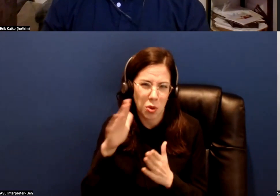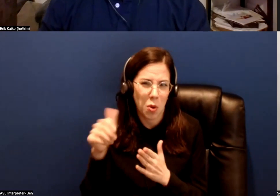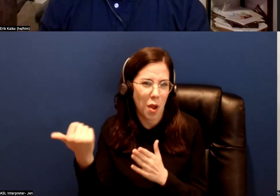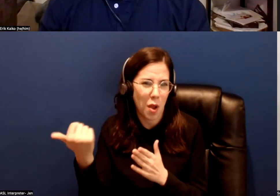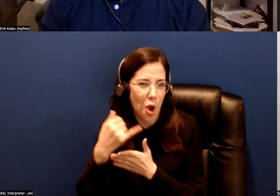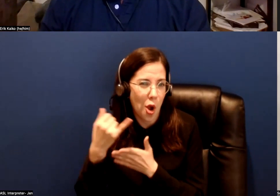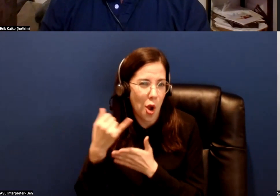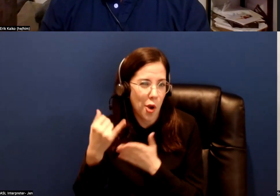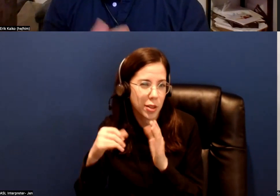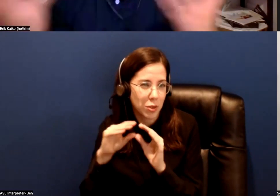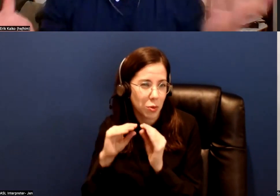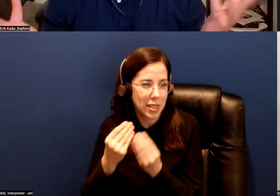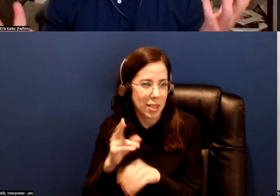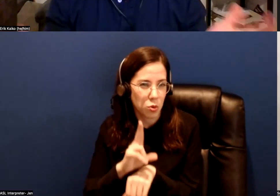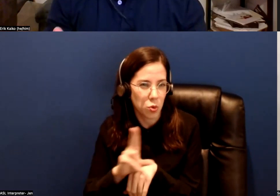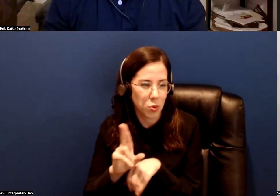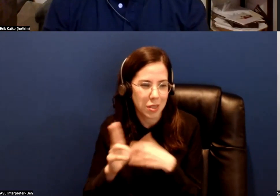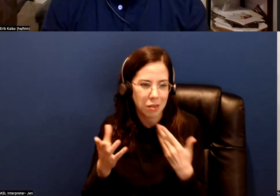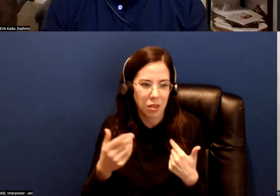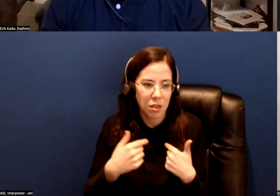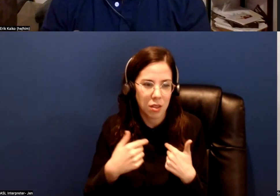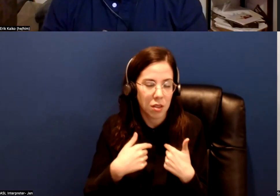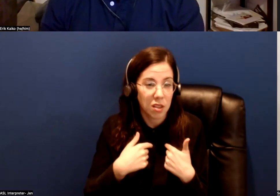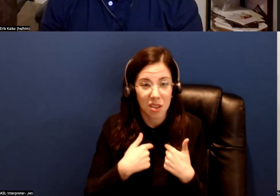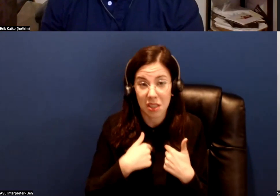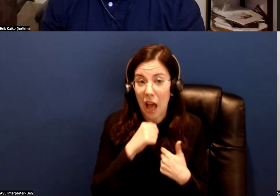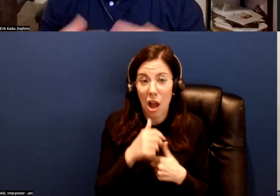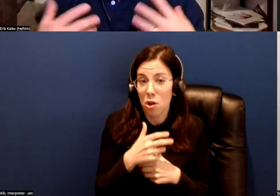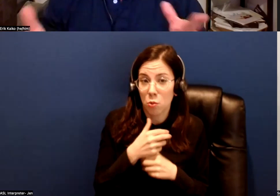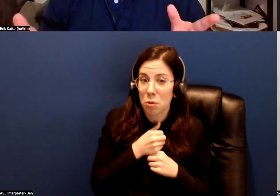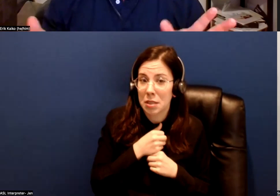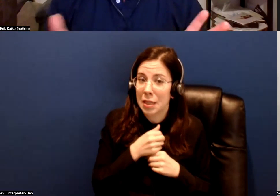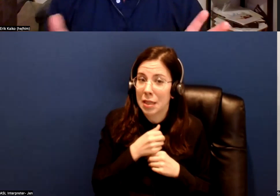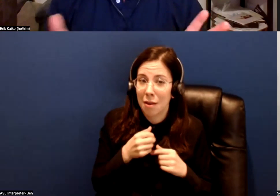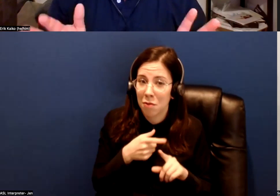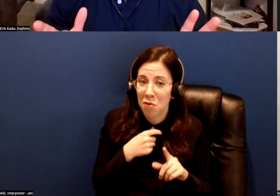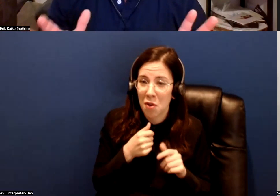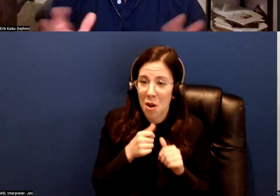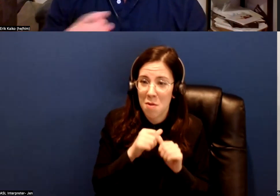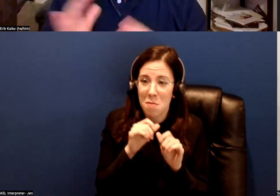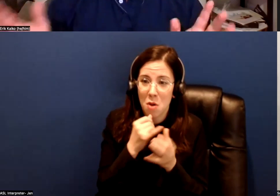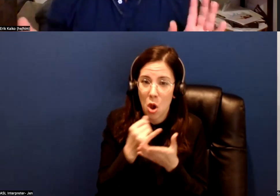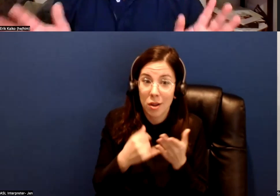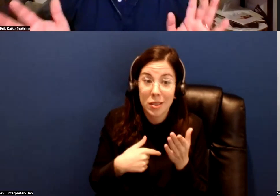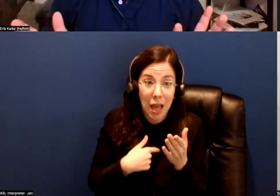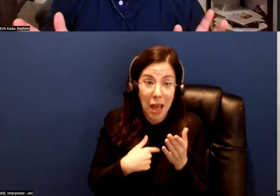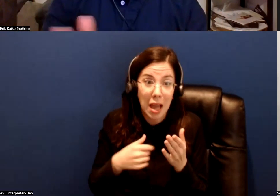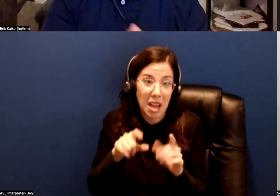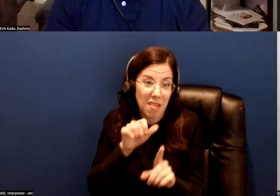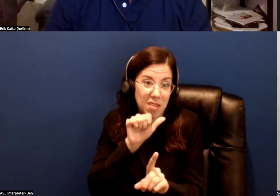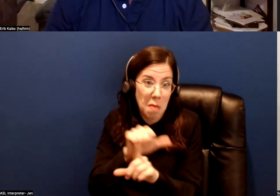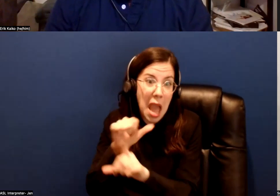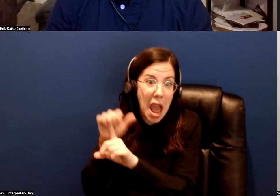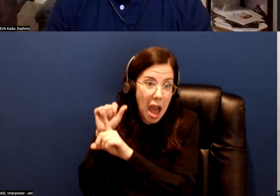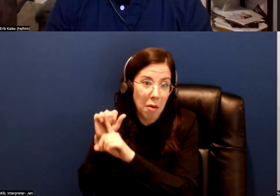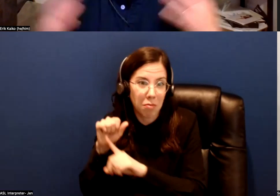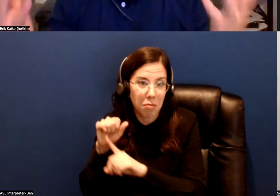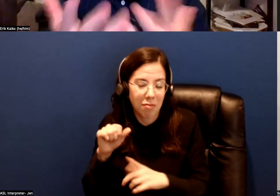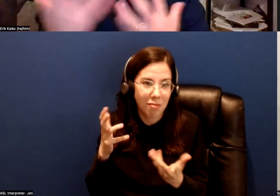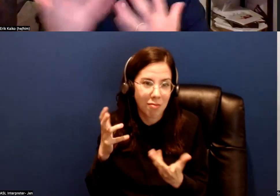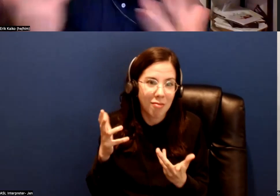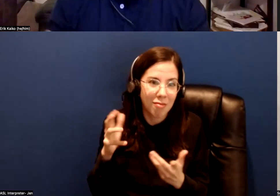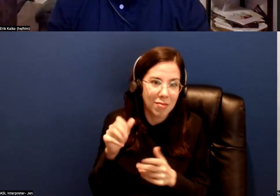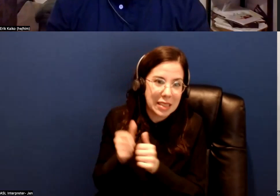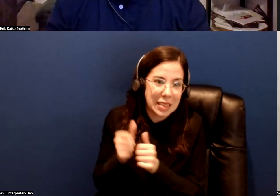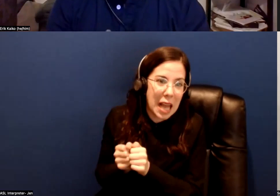are. Um, I don't get many of them from arts organizations. I get a ton of spam from a lot of other people, but not from like the